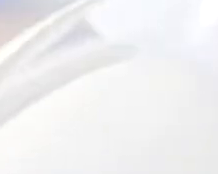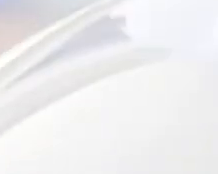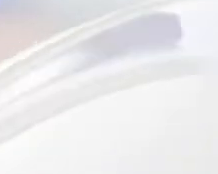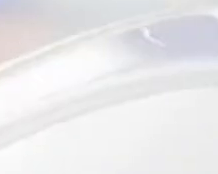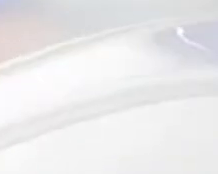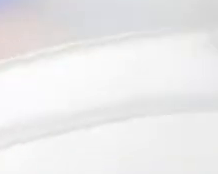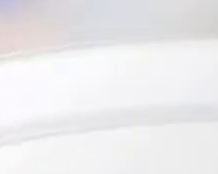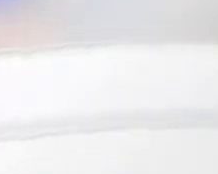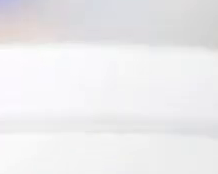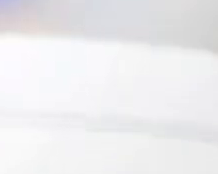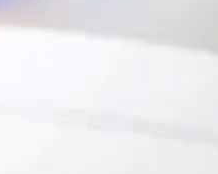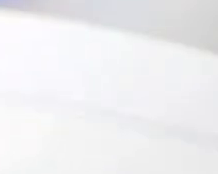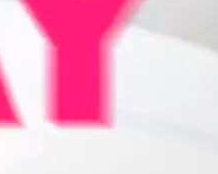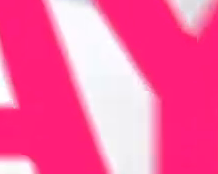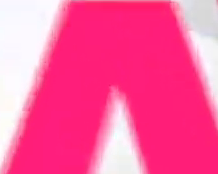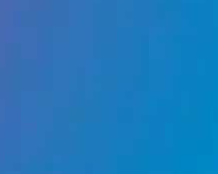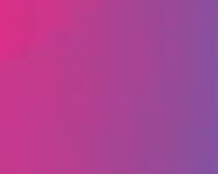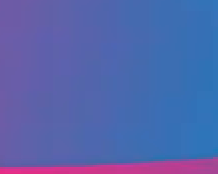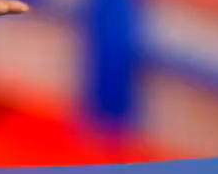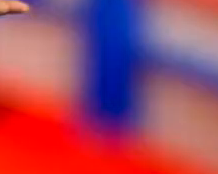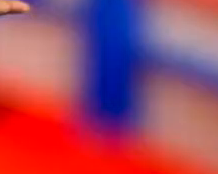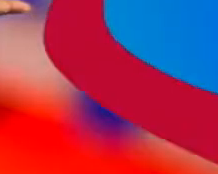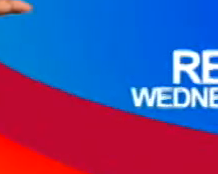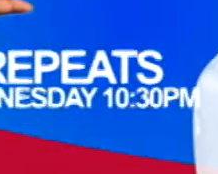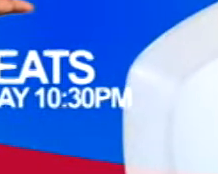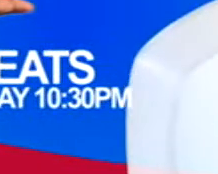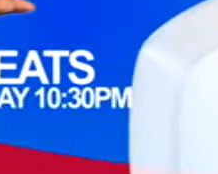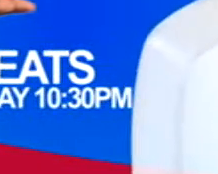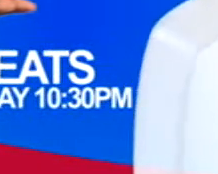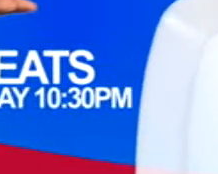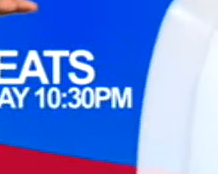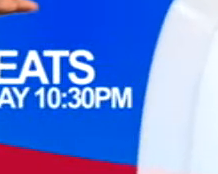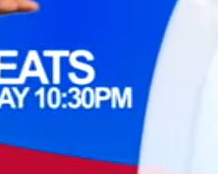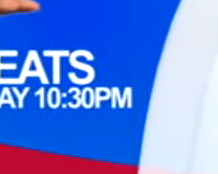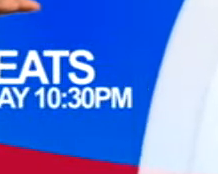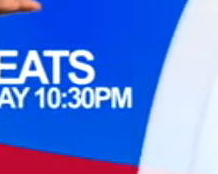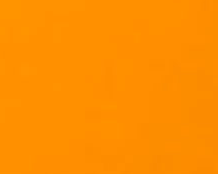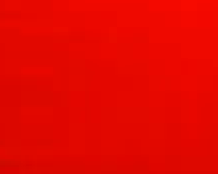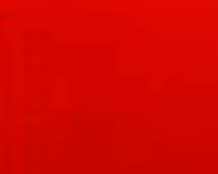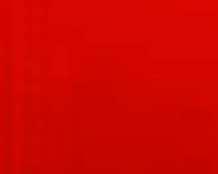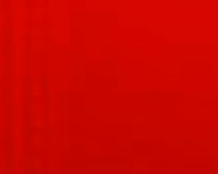Cheza Lotto Moto. Shinda pesa moto moto.